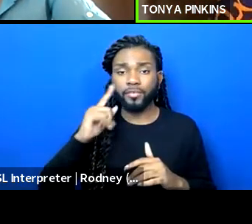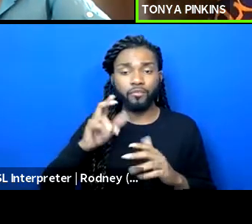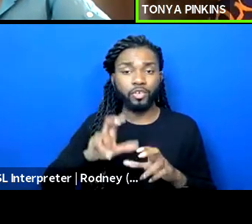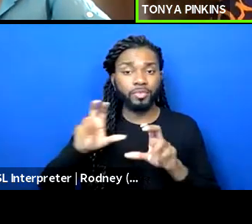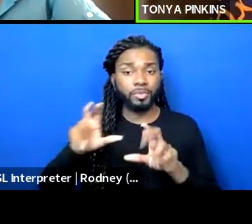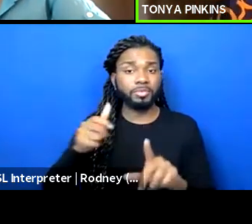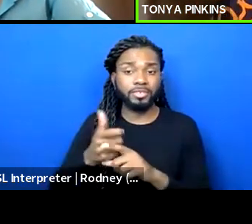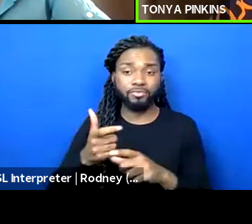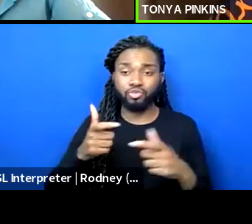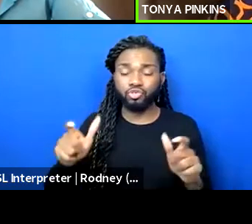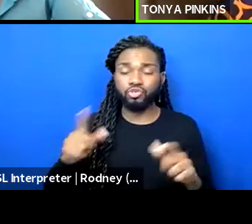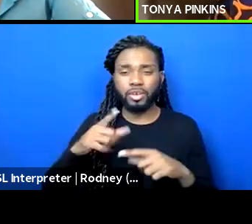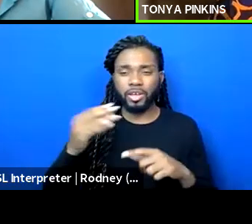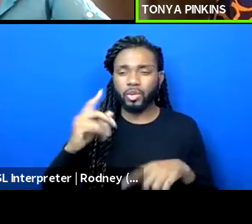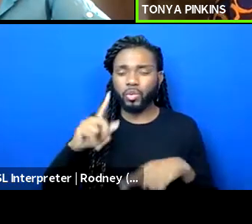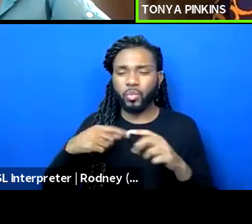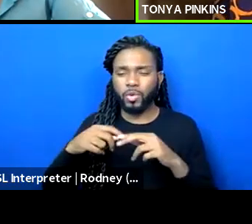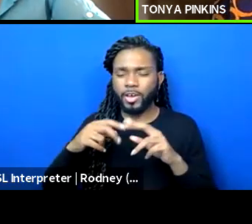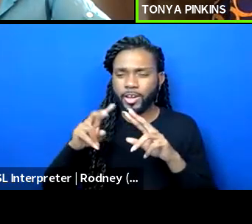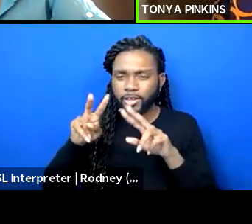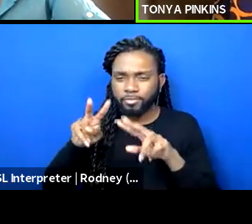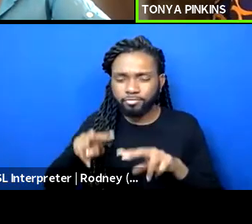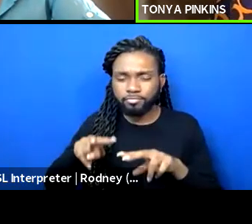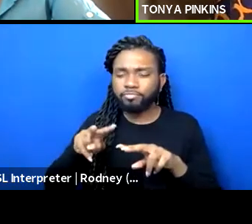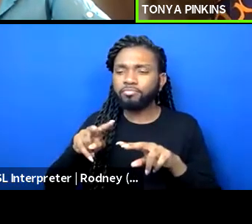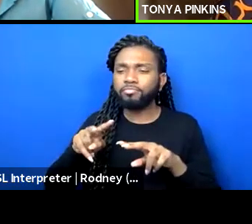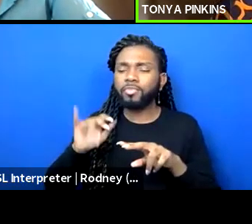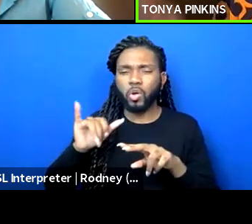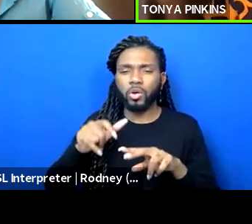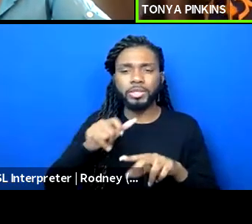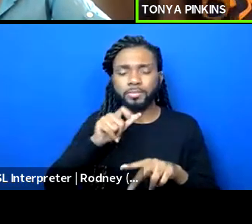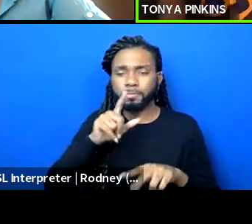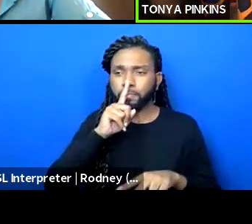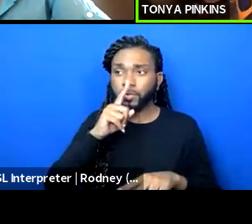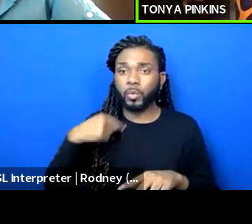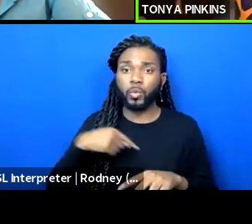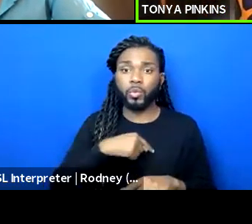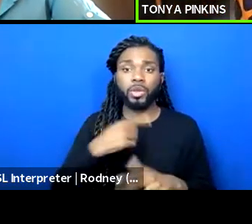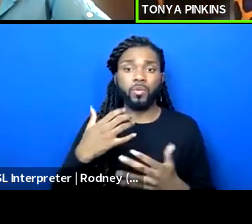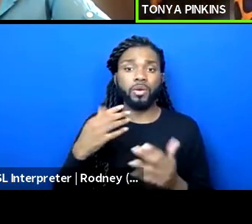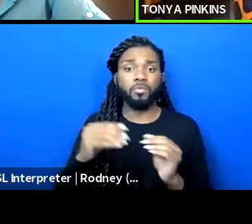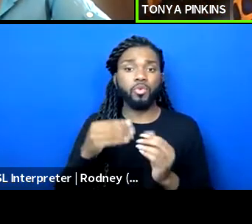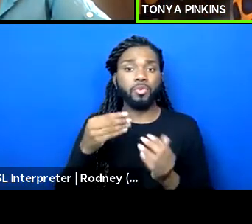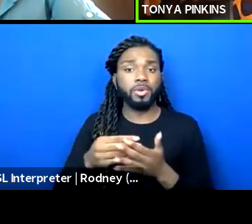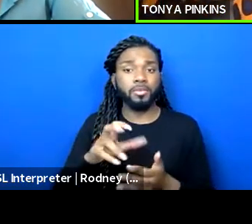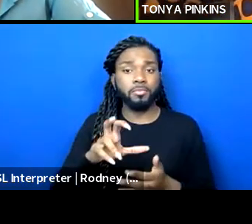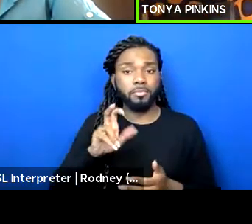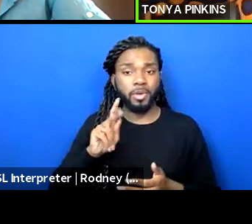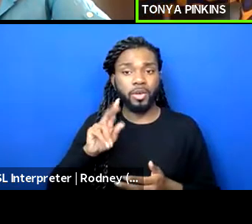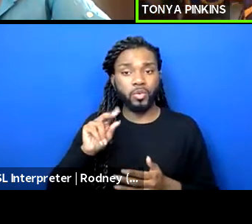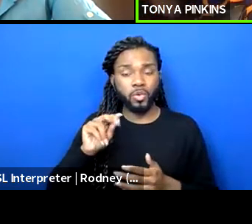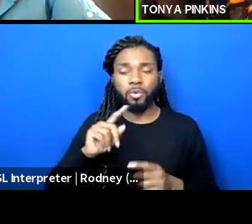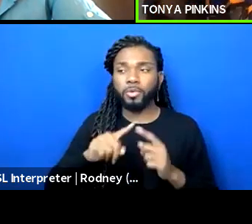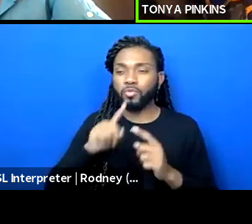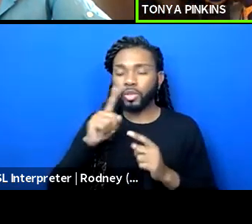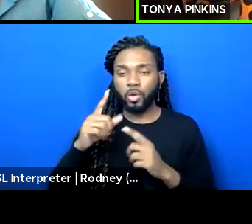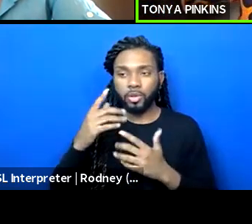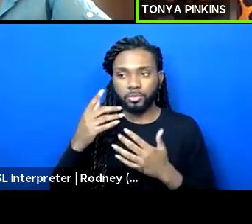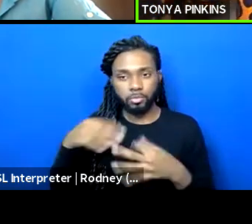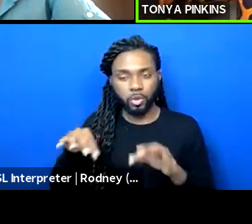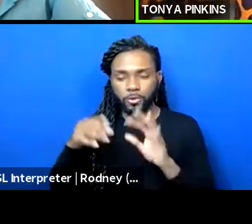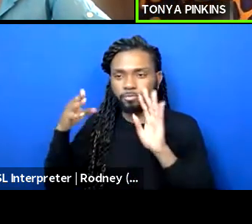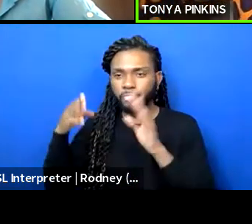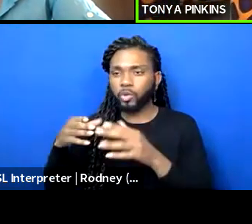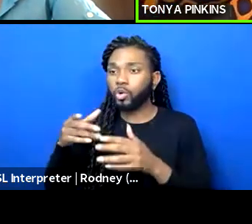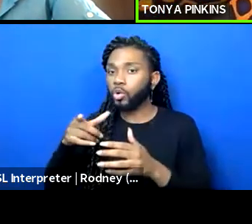thinking when I looked at it, I was like, oh, it's not that we want more money back. It's that these are the people we want to give the money to. We're going to keep